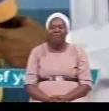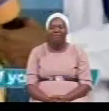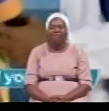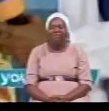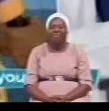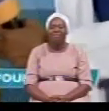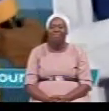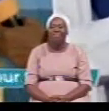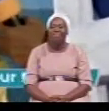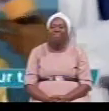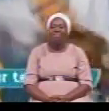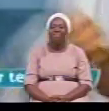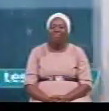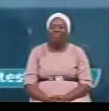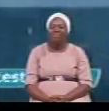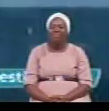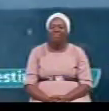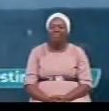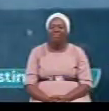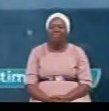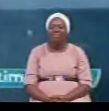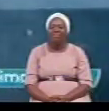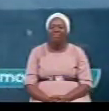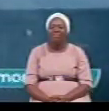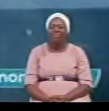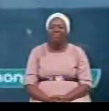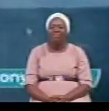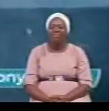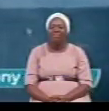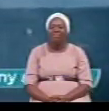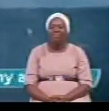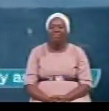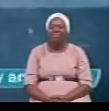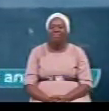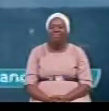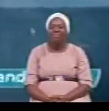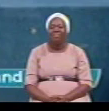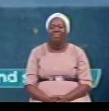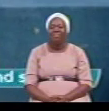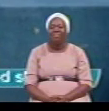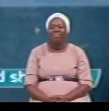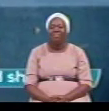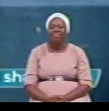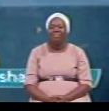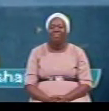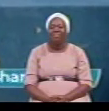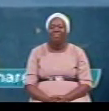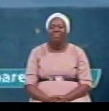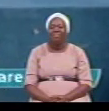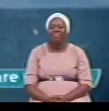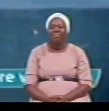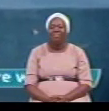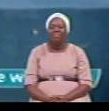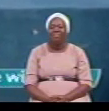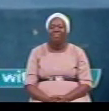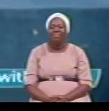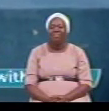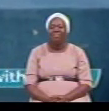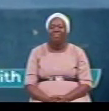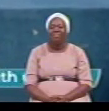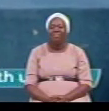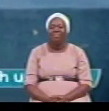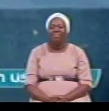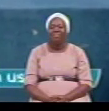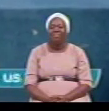Clinic. Ero nasafu mapa medical pantu shale kwa nisho kwenda. Shale kwa nisho